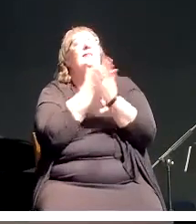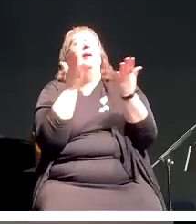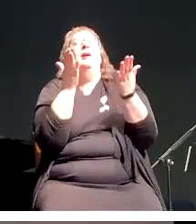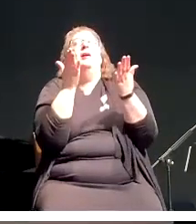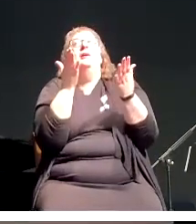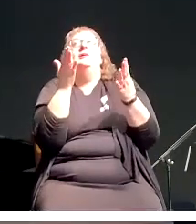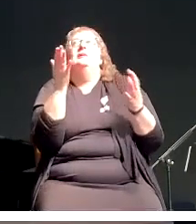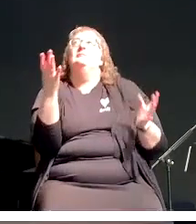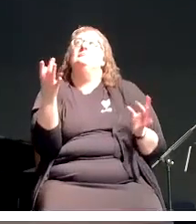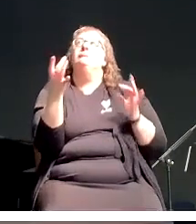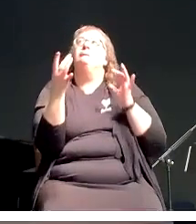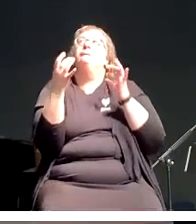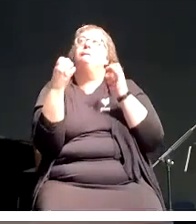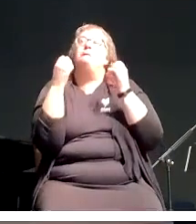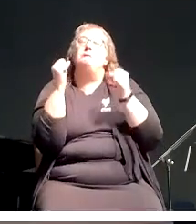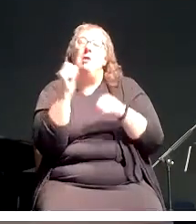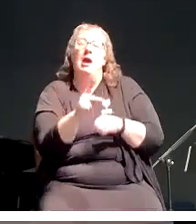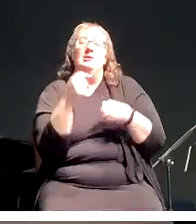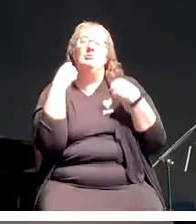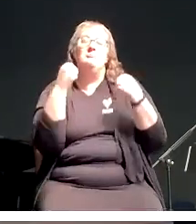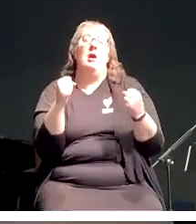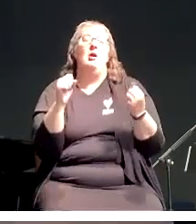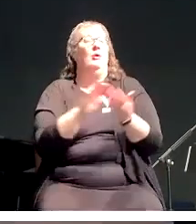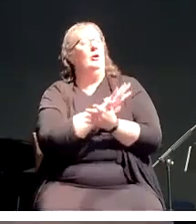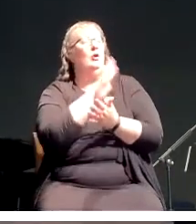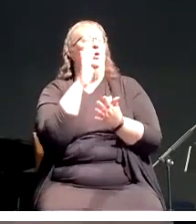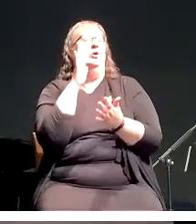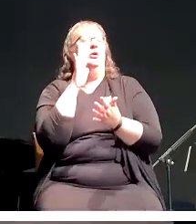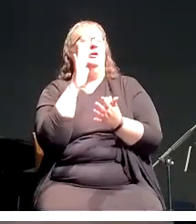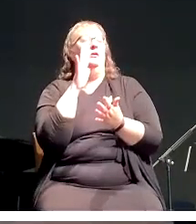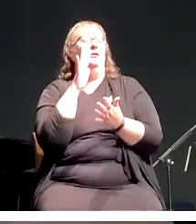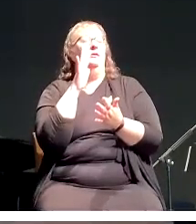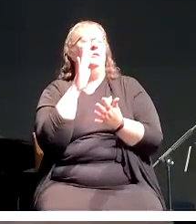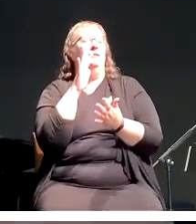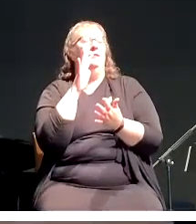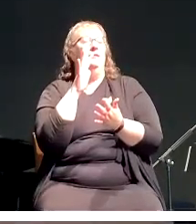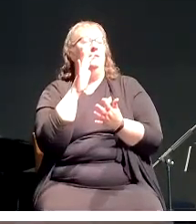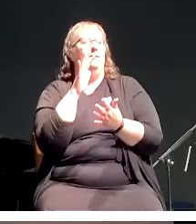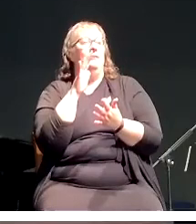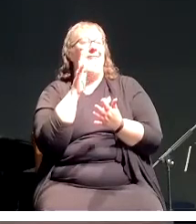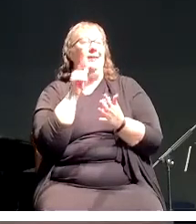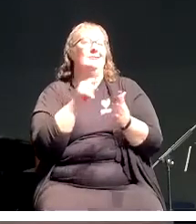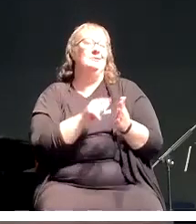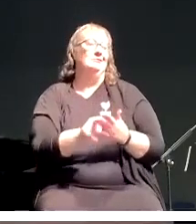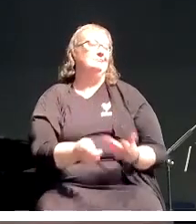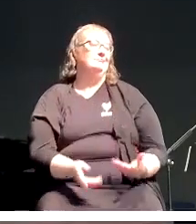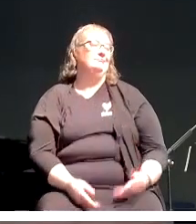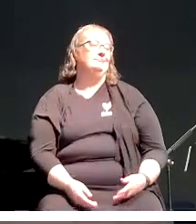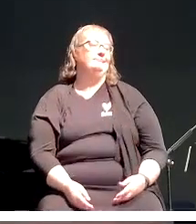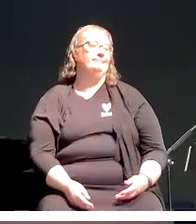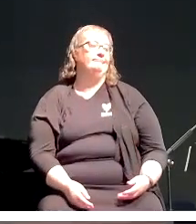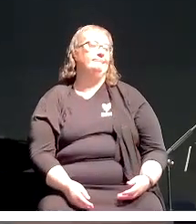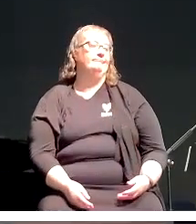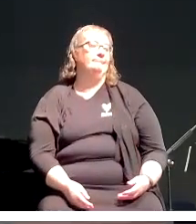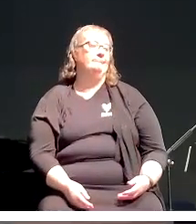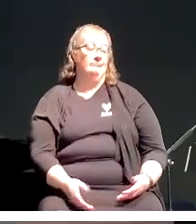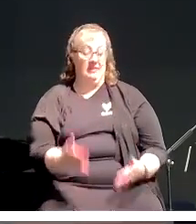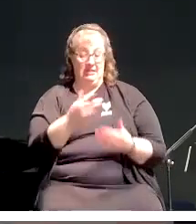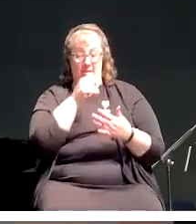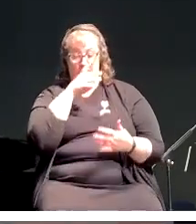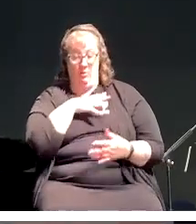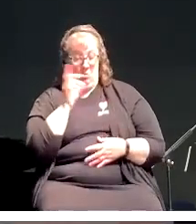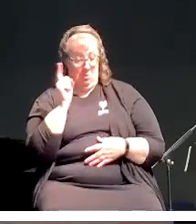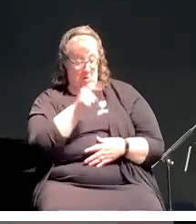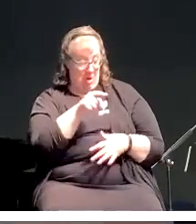bring us back to power, into our glory. But then he was killed. And some of the women went